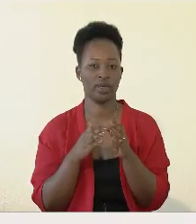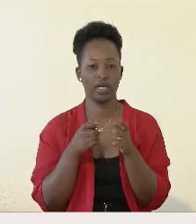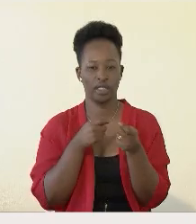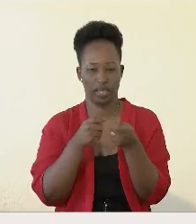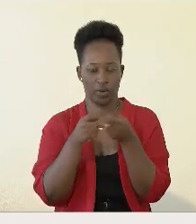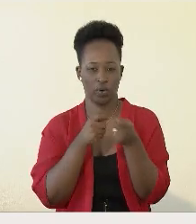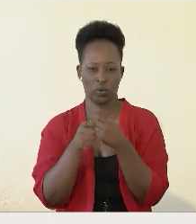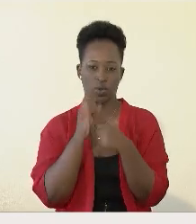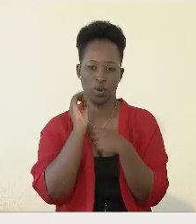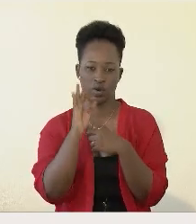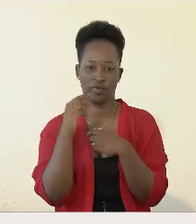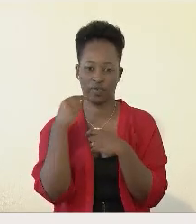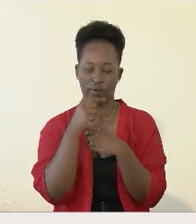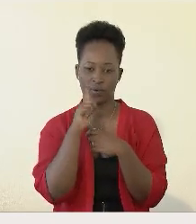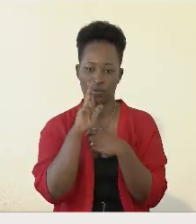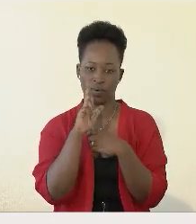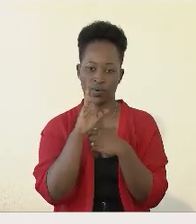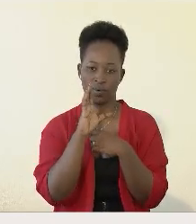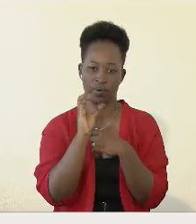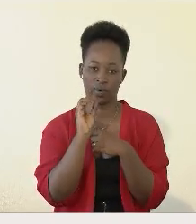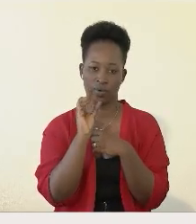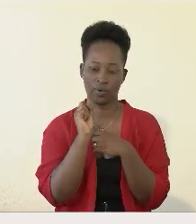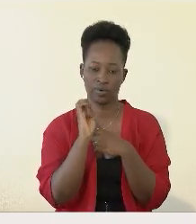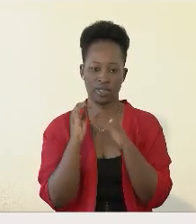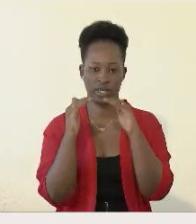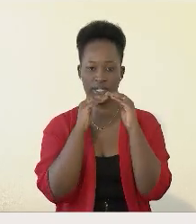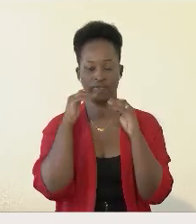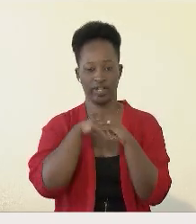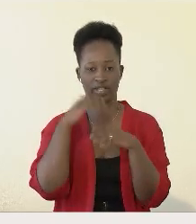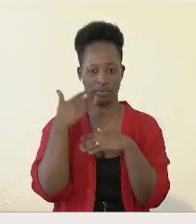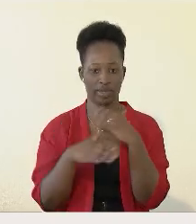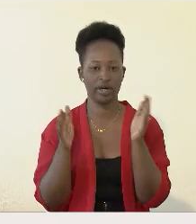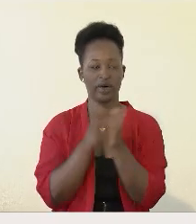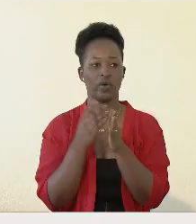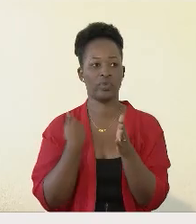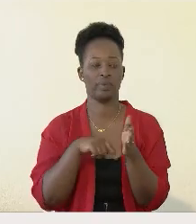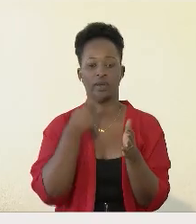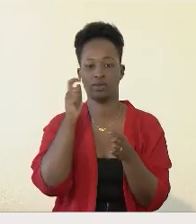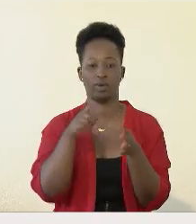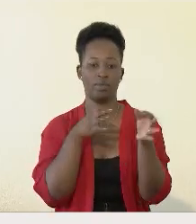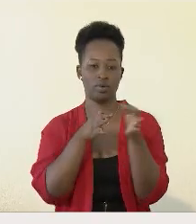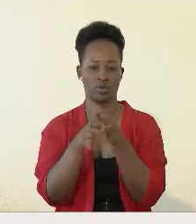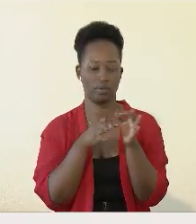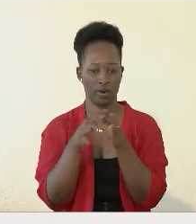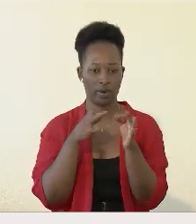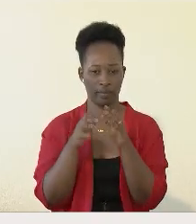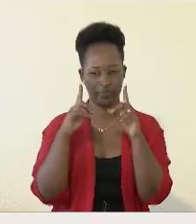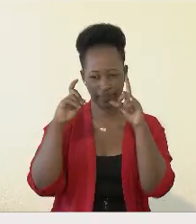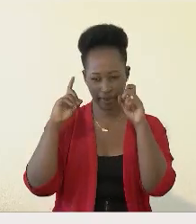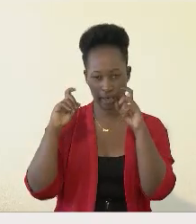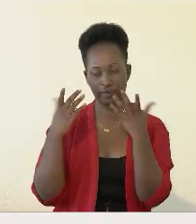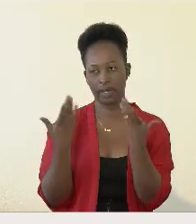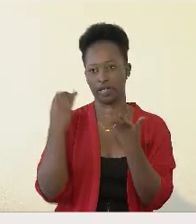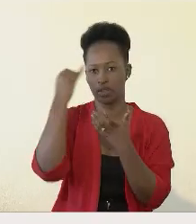of glucose level in the blood. All right? We also have to interpret the graph of